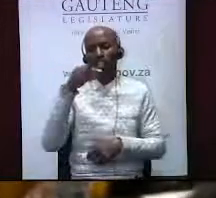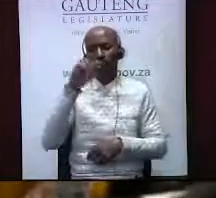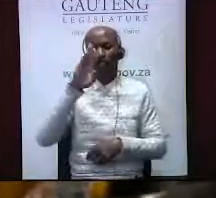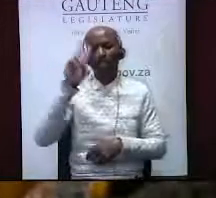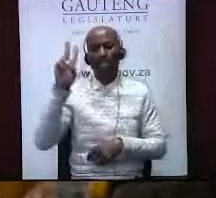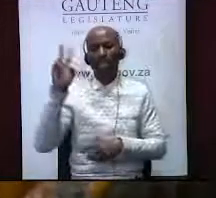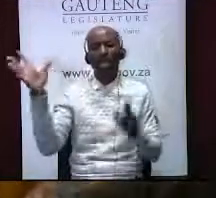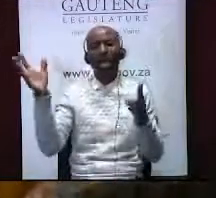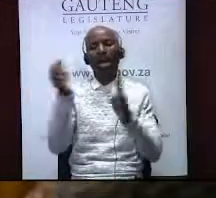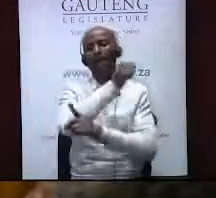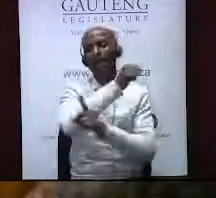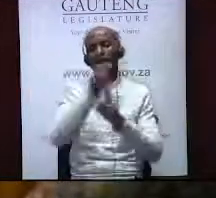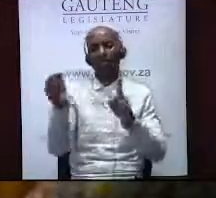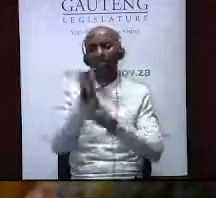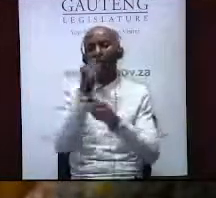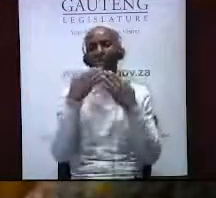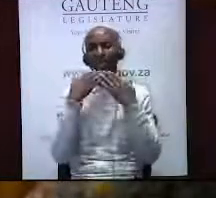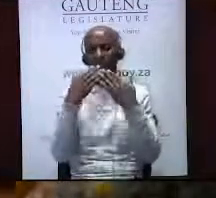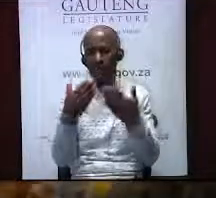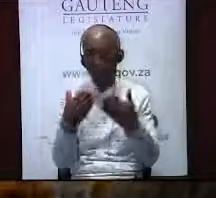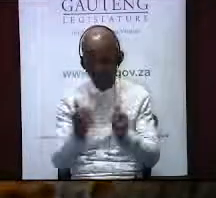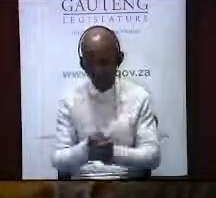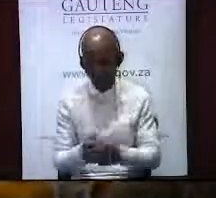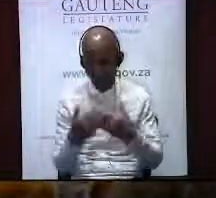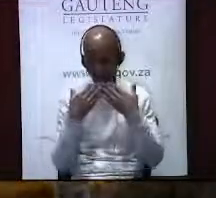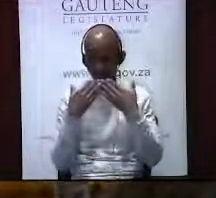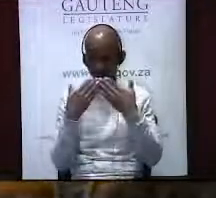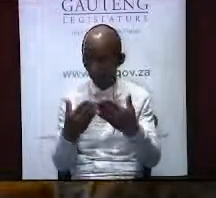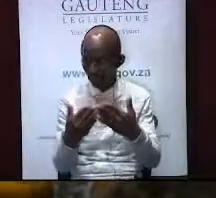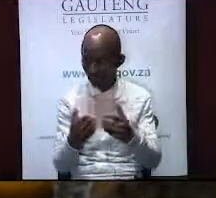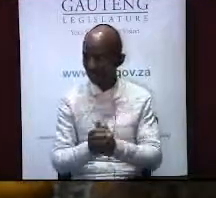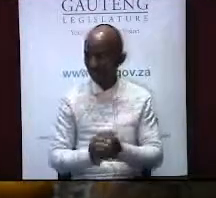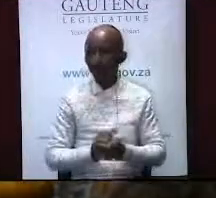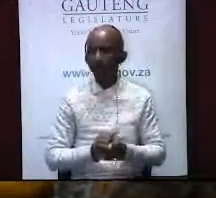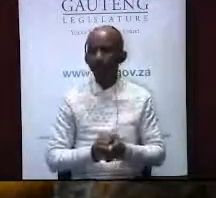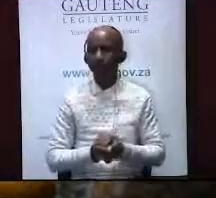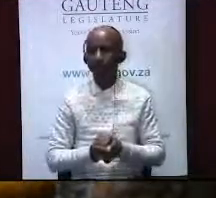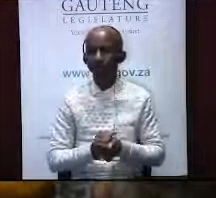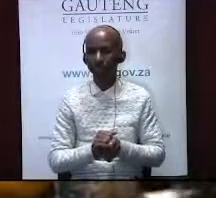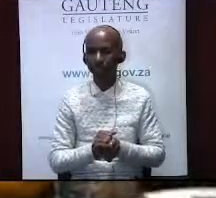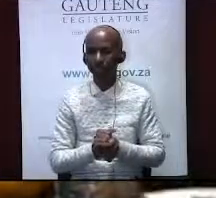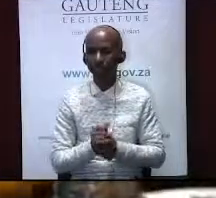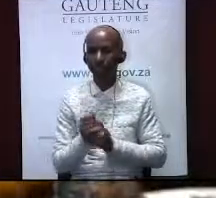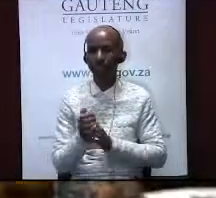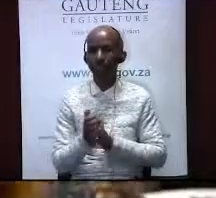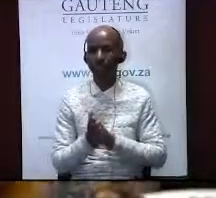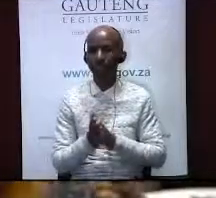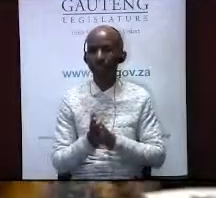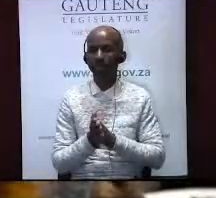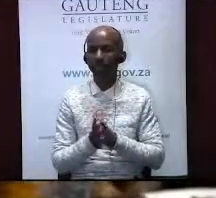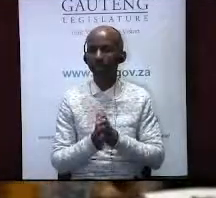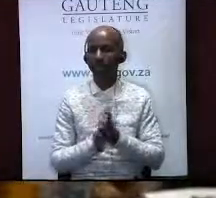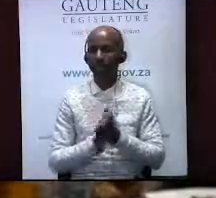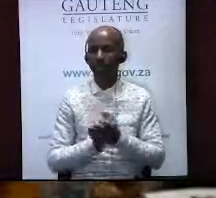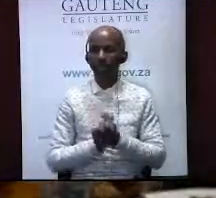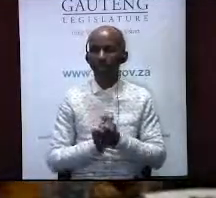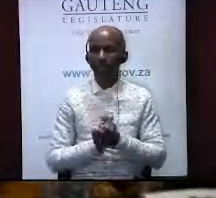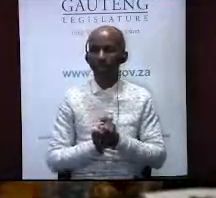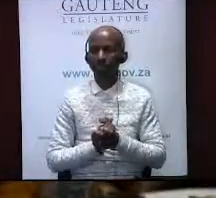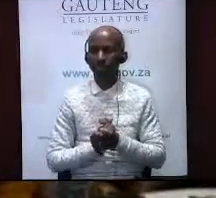and abuse. Thank you. Thank you very much. Can we get to number